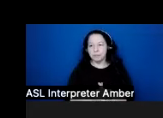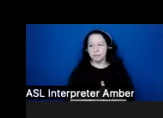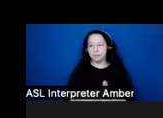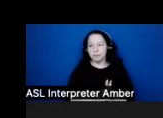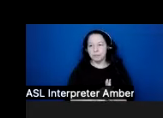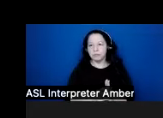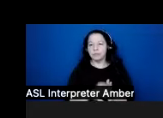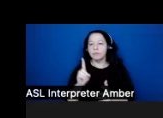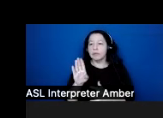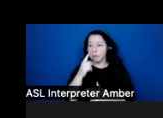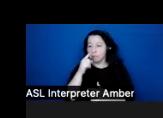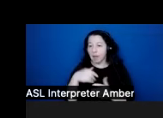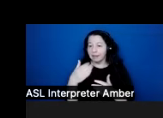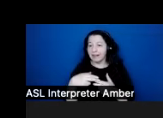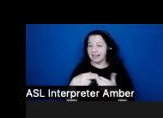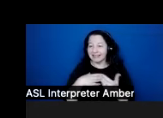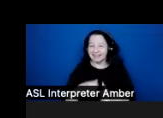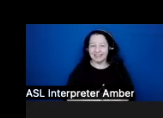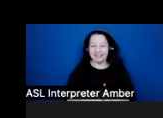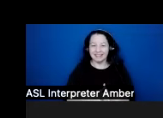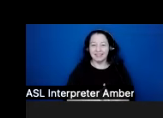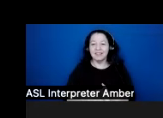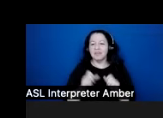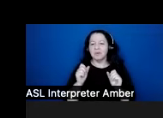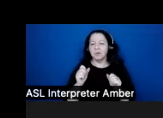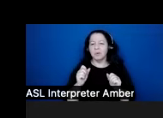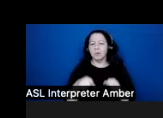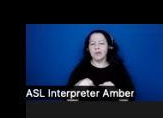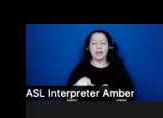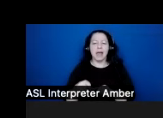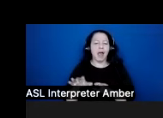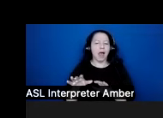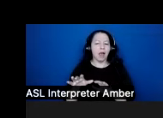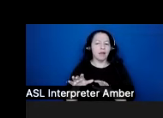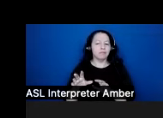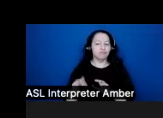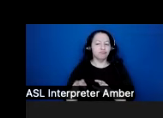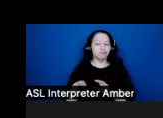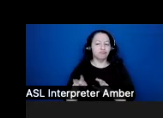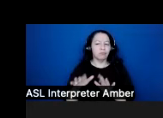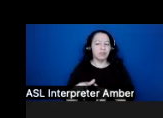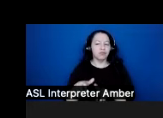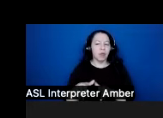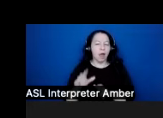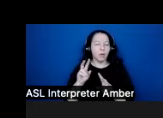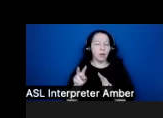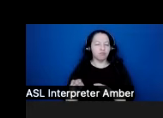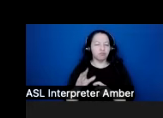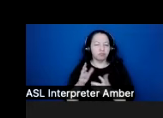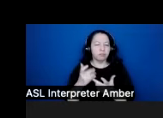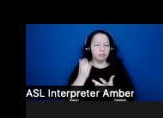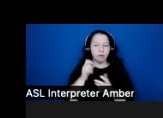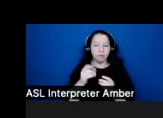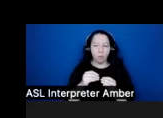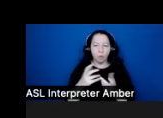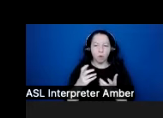Deb, can you go to the next slide? And we can read chats as we get them too, if anyone has anything else they want to share. Yep, a lot